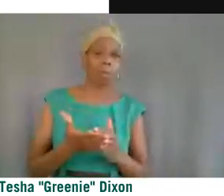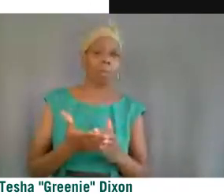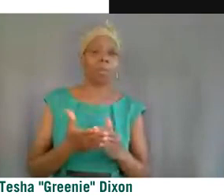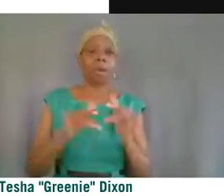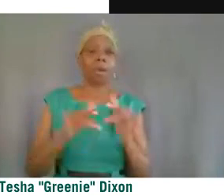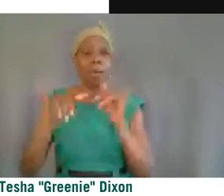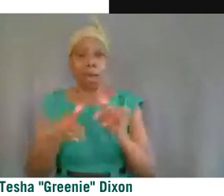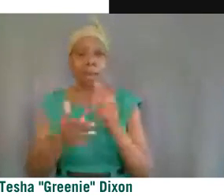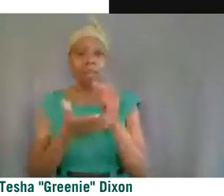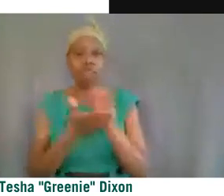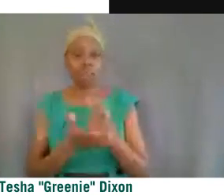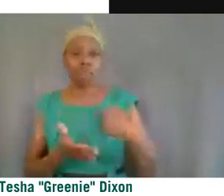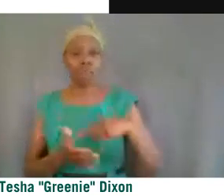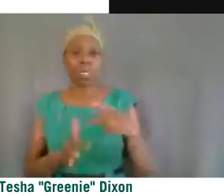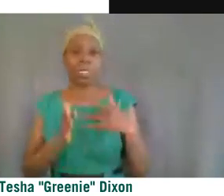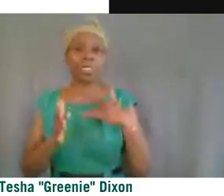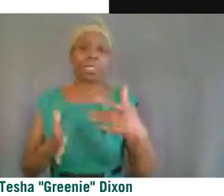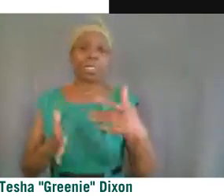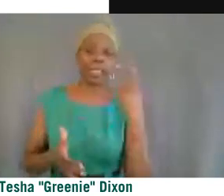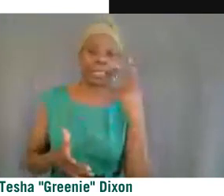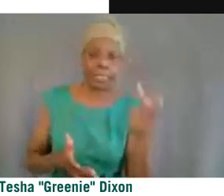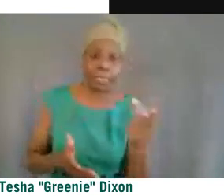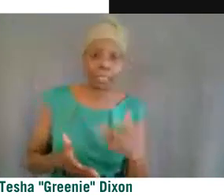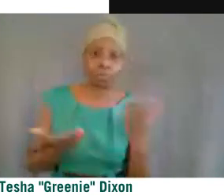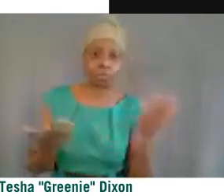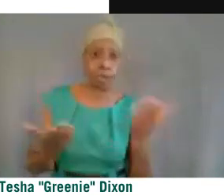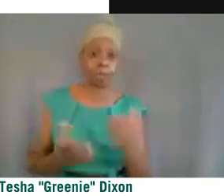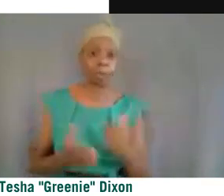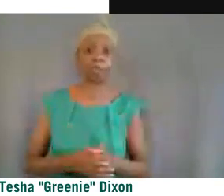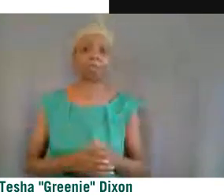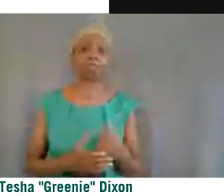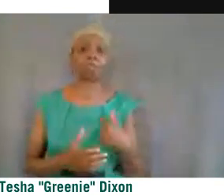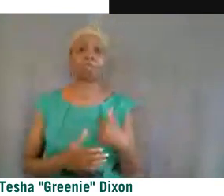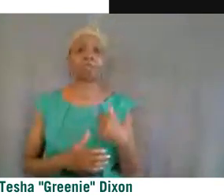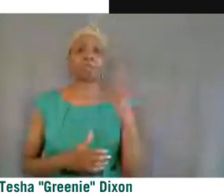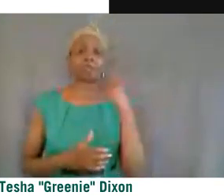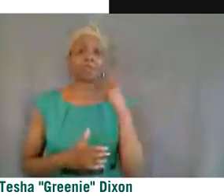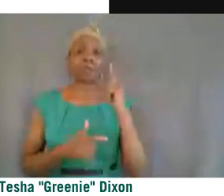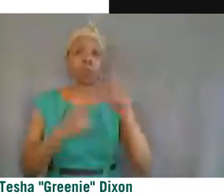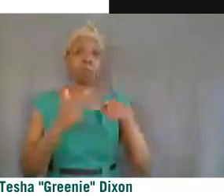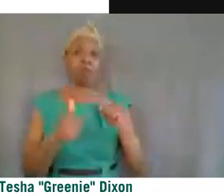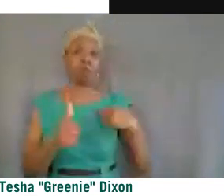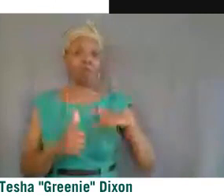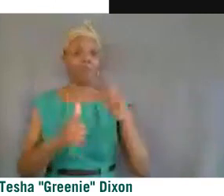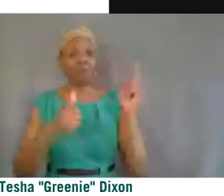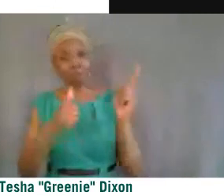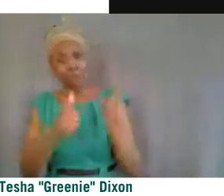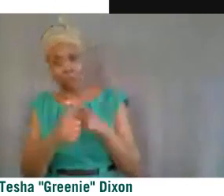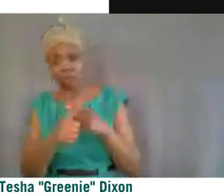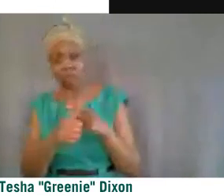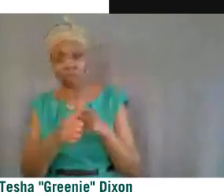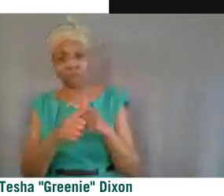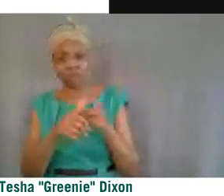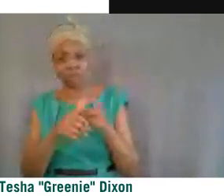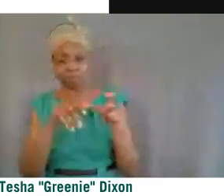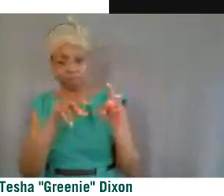Well, I think, when we're first monitoring a child, and perhaps